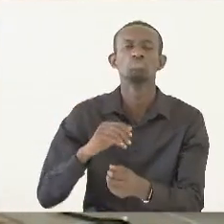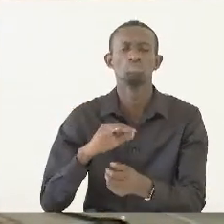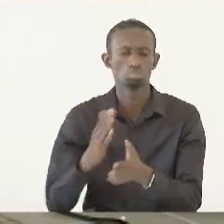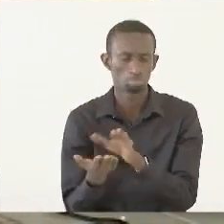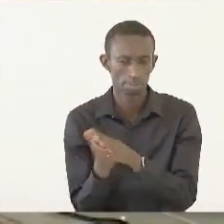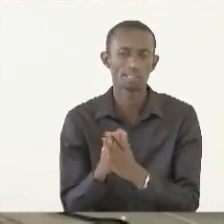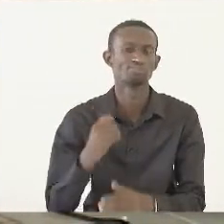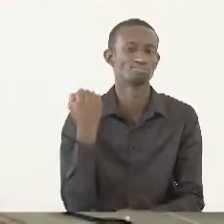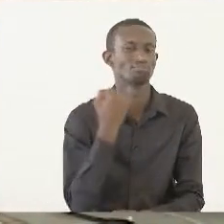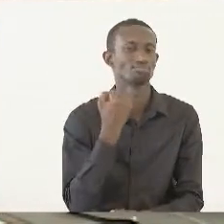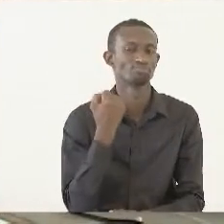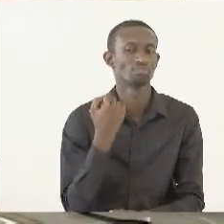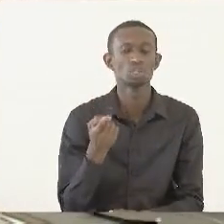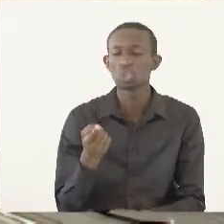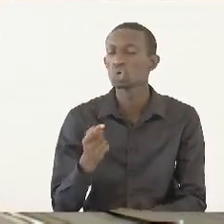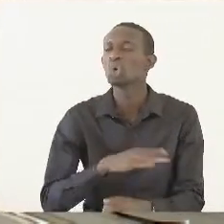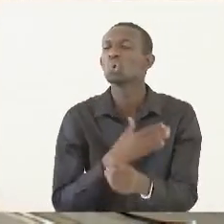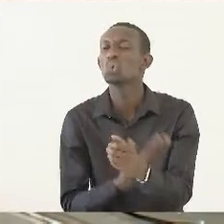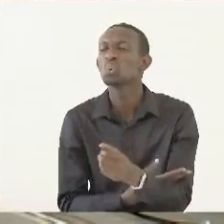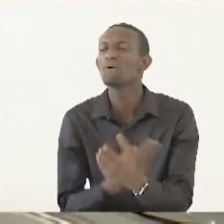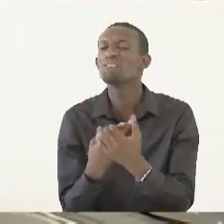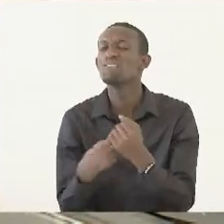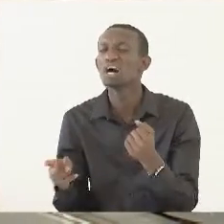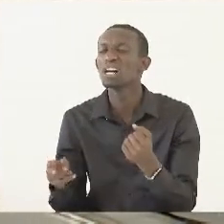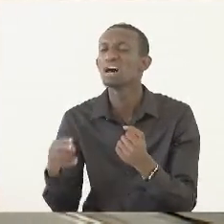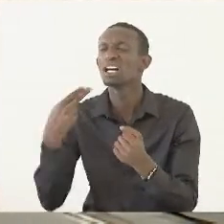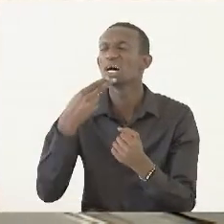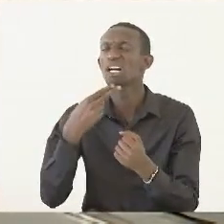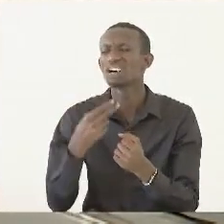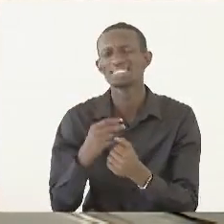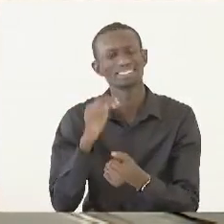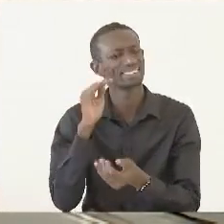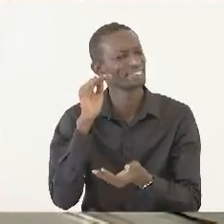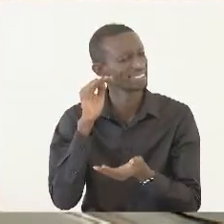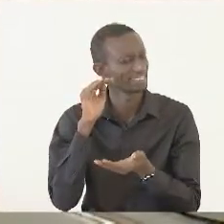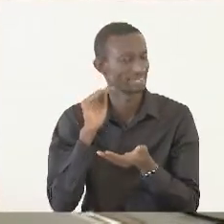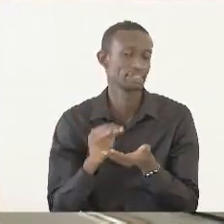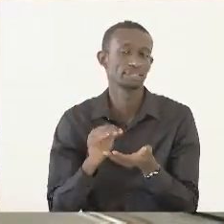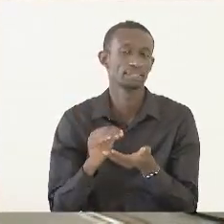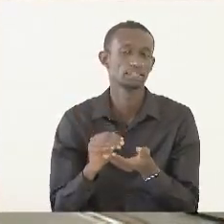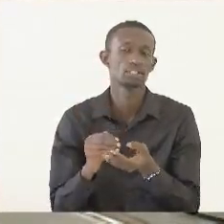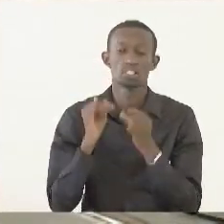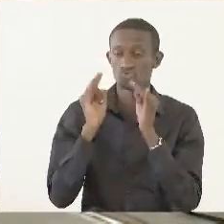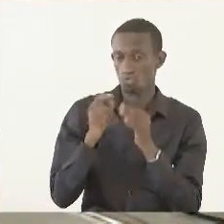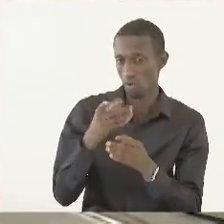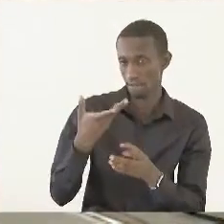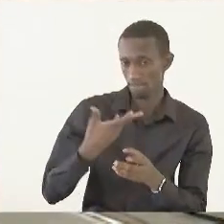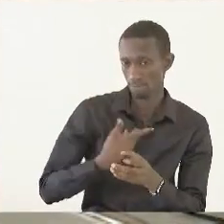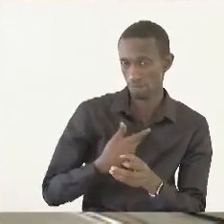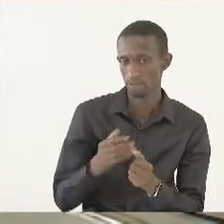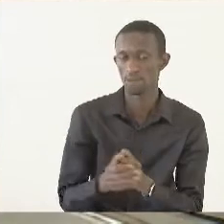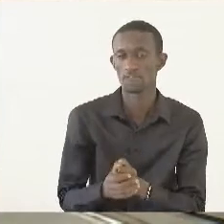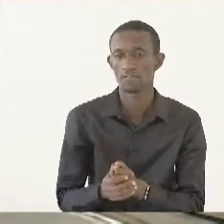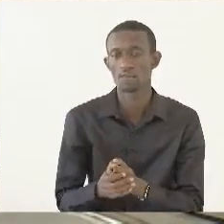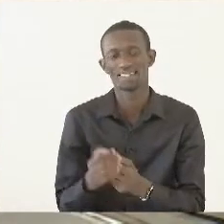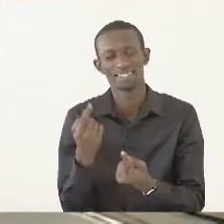to remove the hydrogen is reduced. That is what I'm talking about. If you have